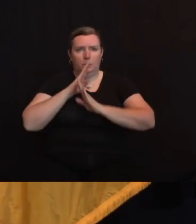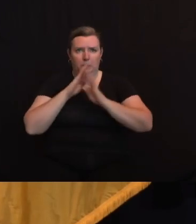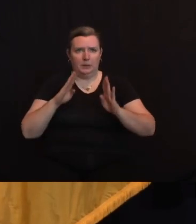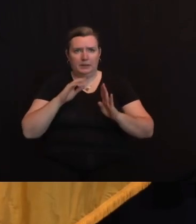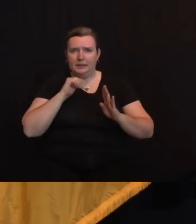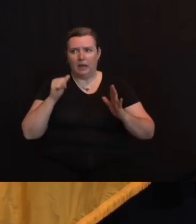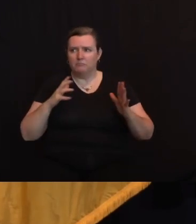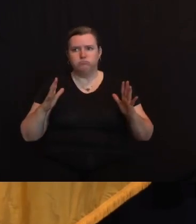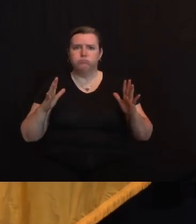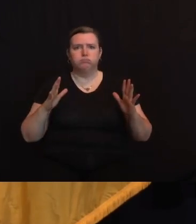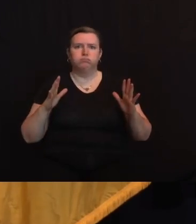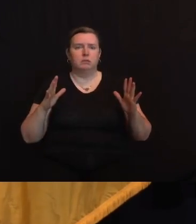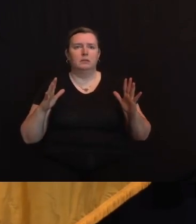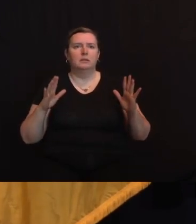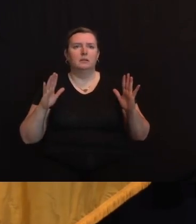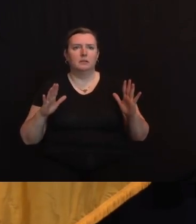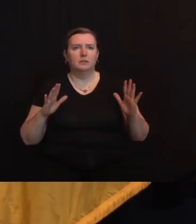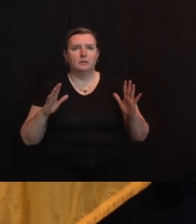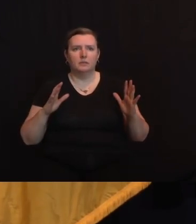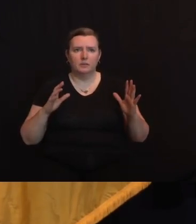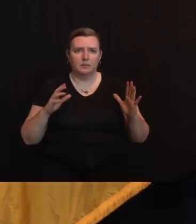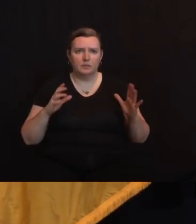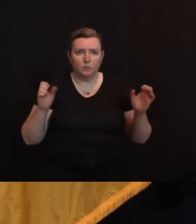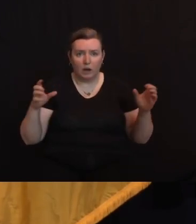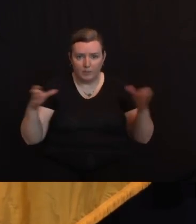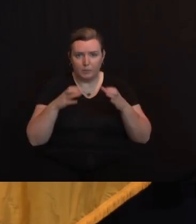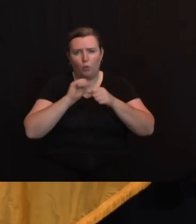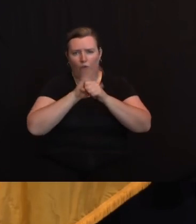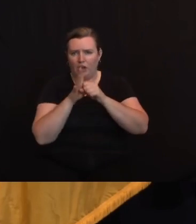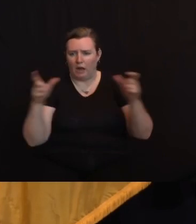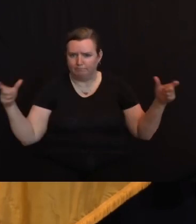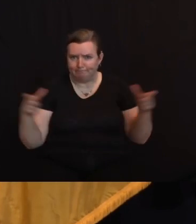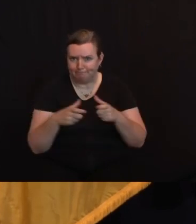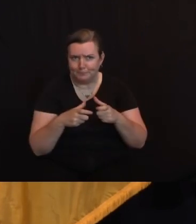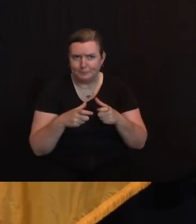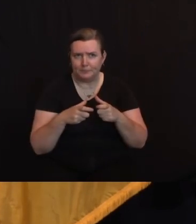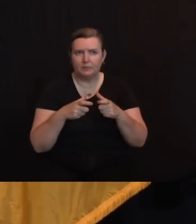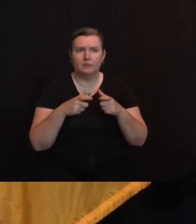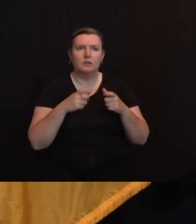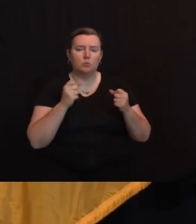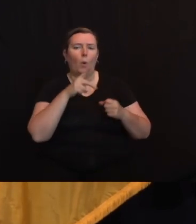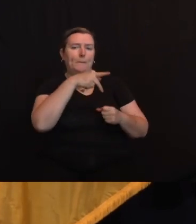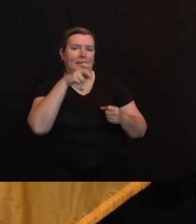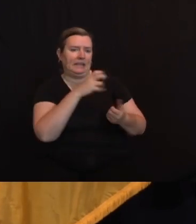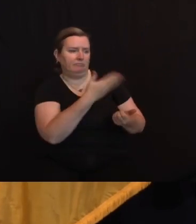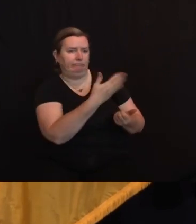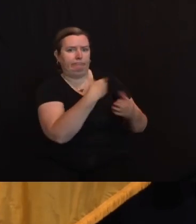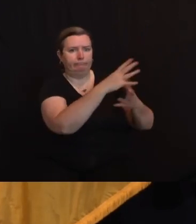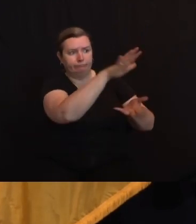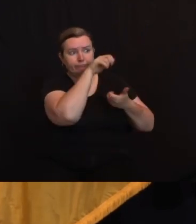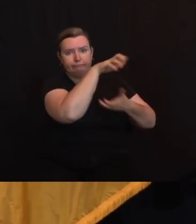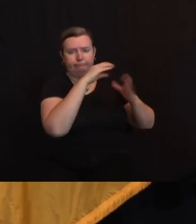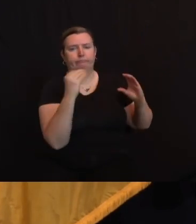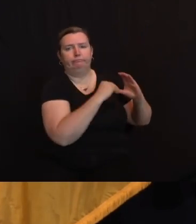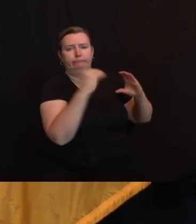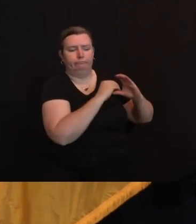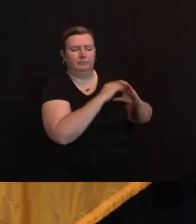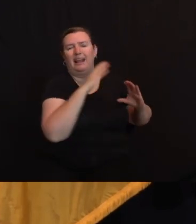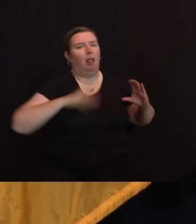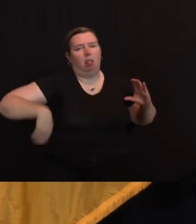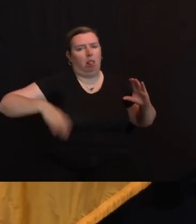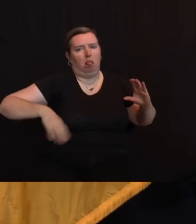is that we're able to build the stockpiles back up, but we're not. I'd be lying to you if I said we were there yet, right? The